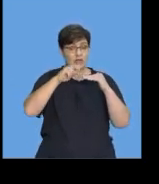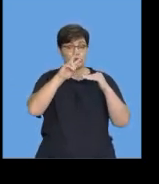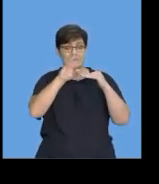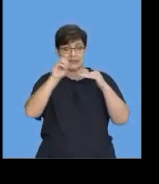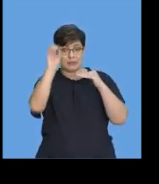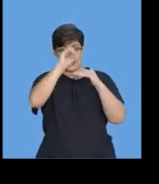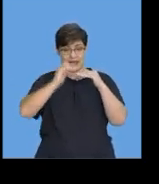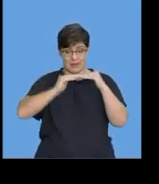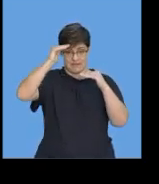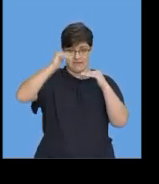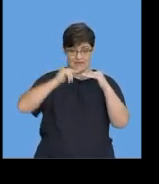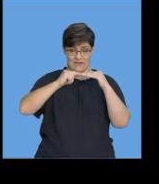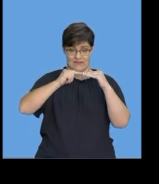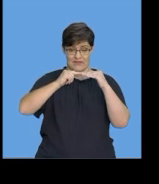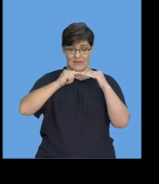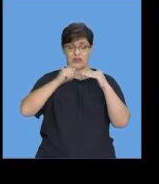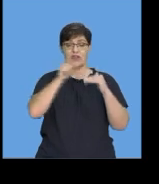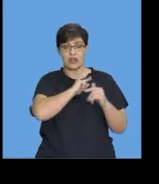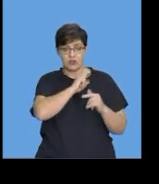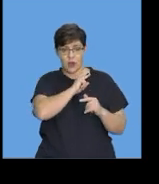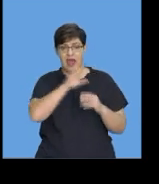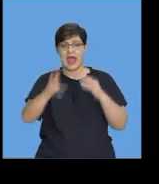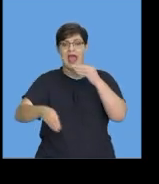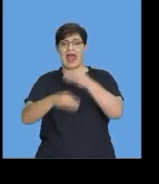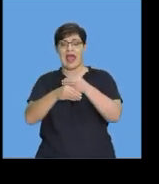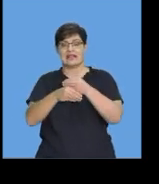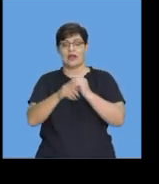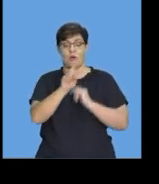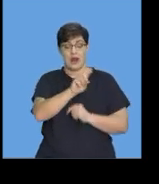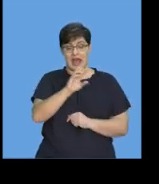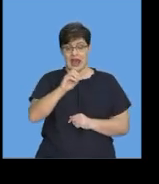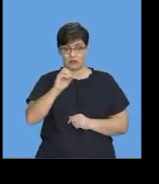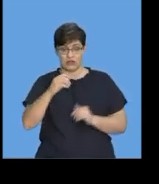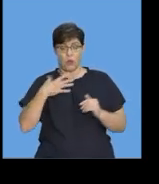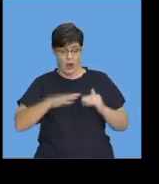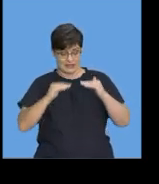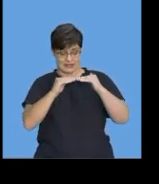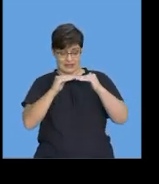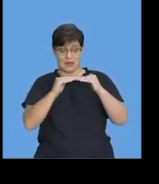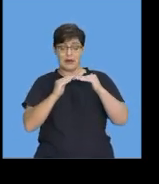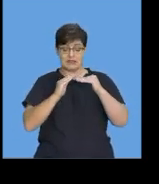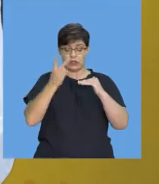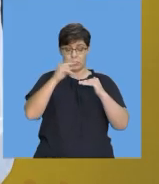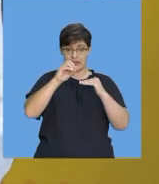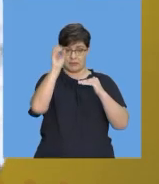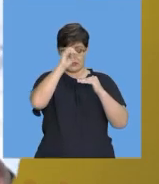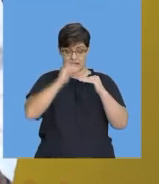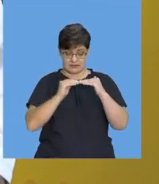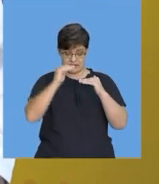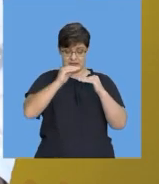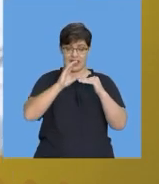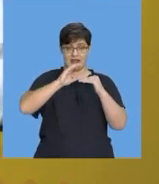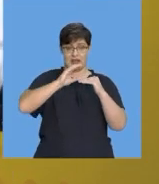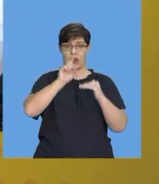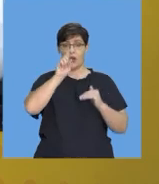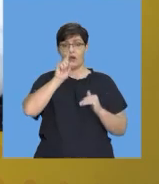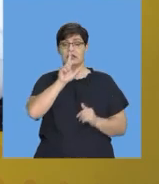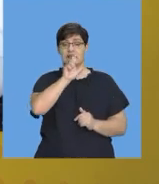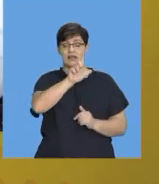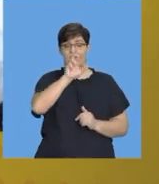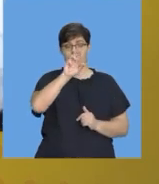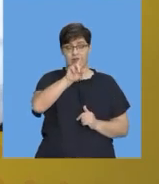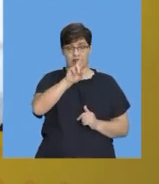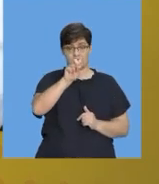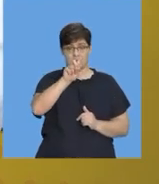the average price. Therefore, I added the 20 to my 100 to give me 120. So clearly you can see 7